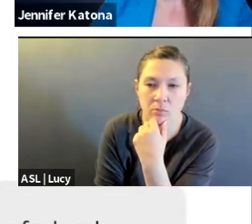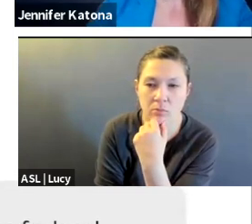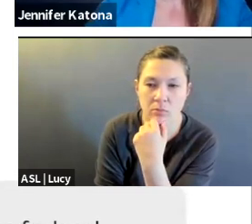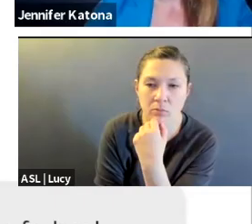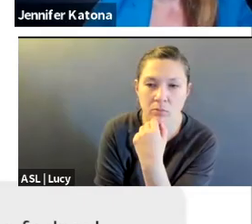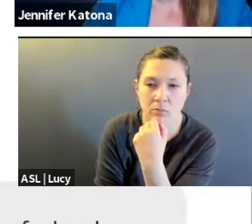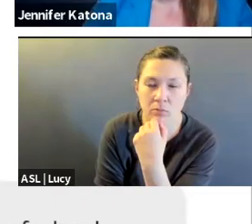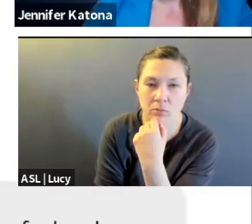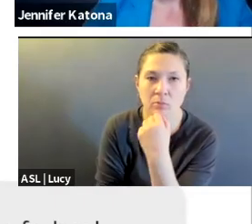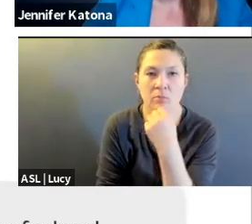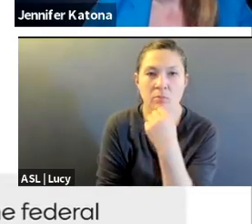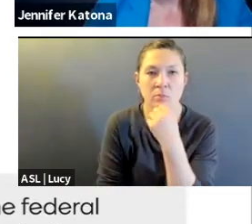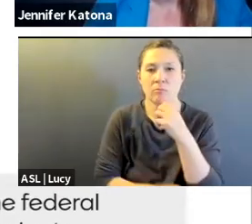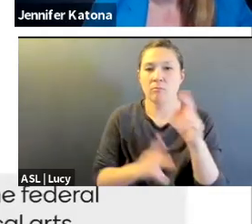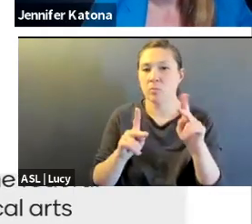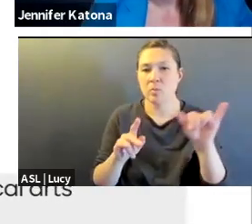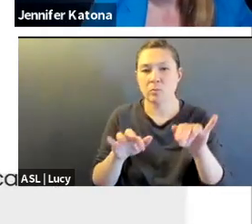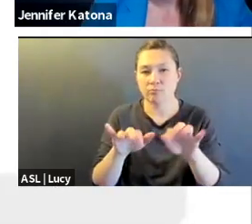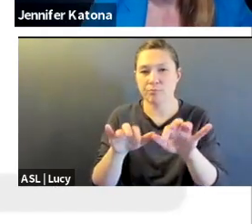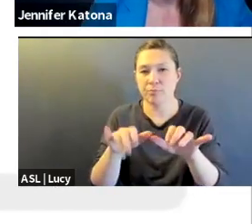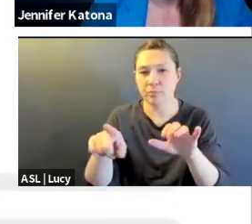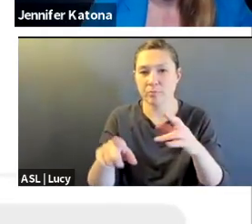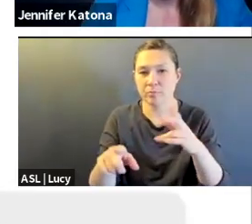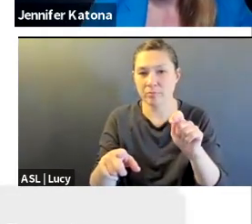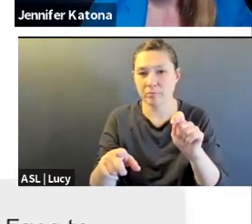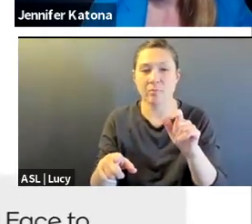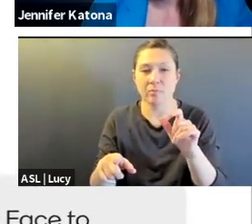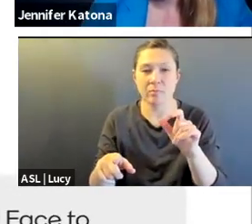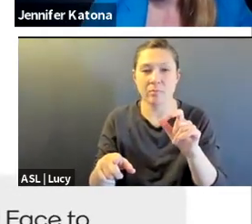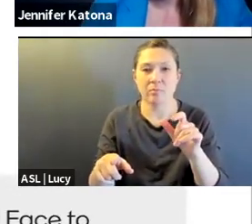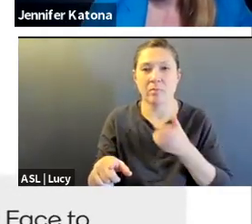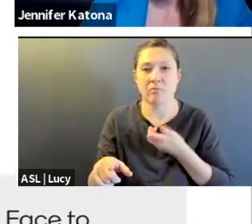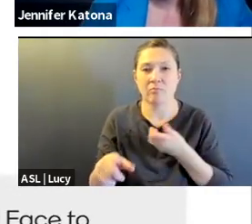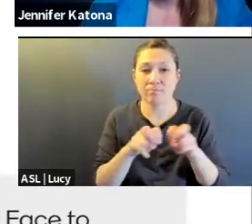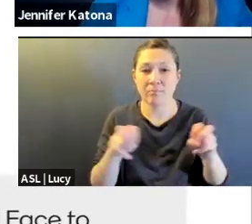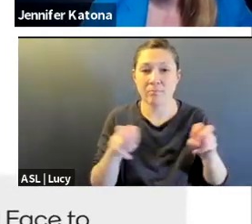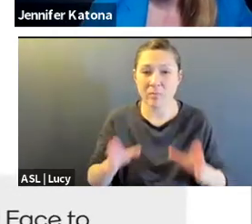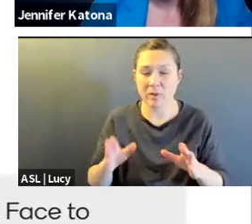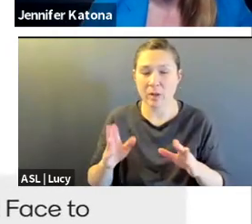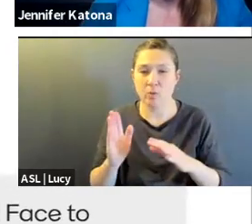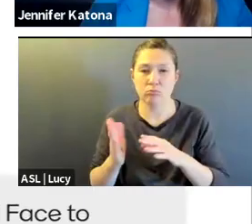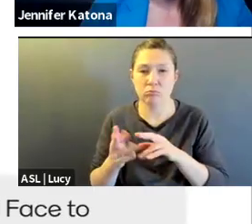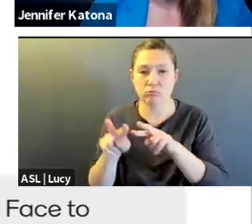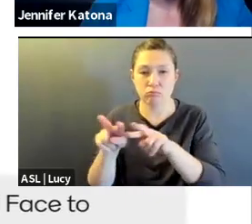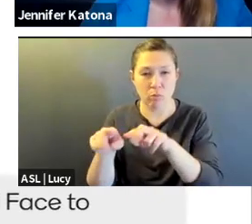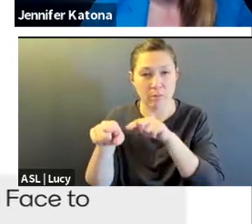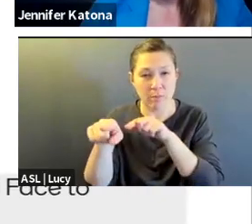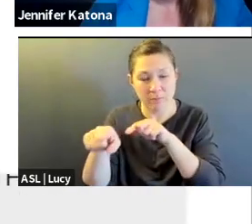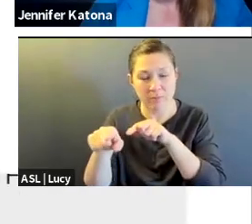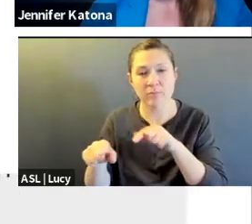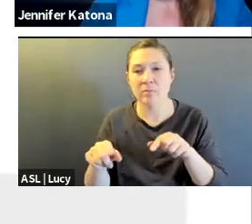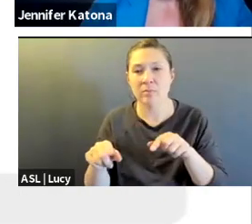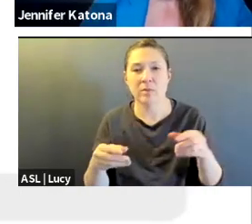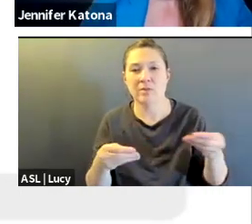Some folks are also putting it in the chat. So if our facilitators are able to also, our panelists to look in the chat, you might see some other questions that we can try to address.